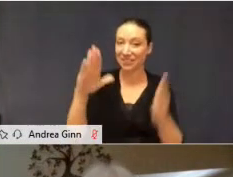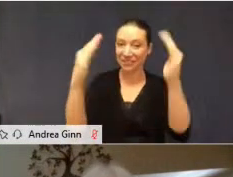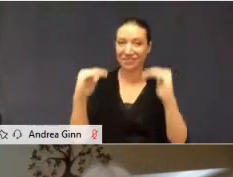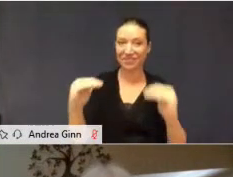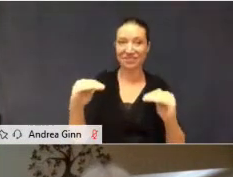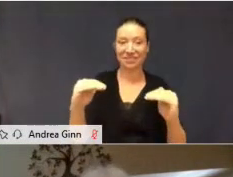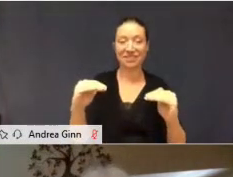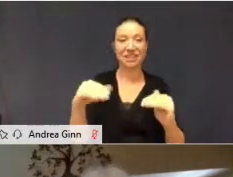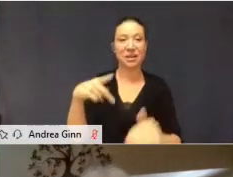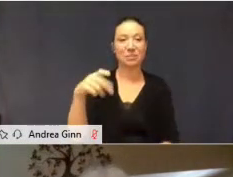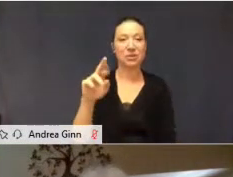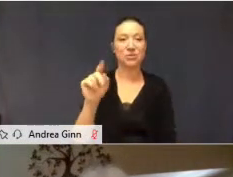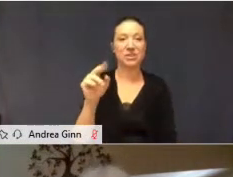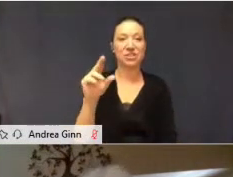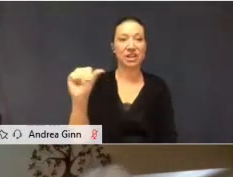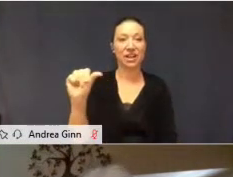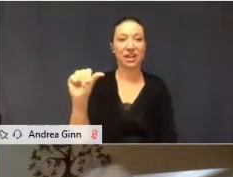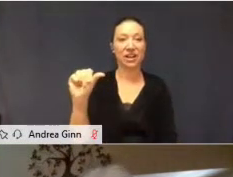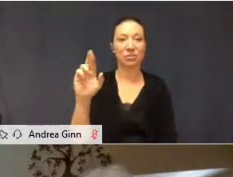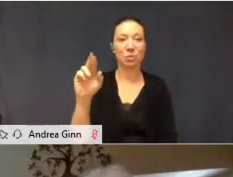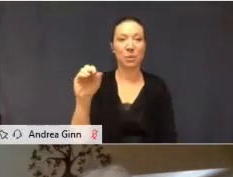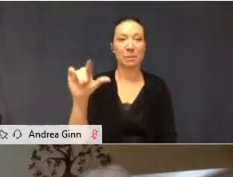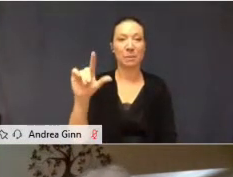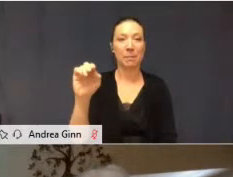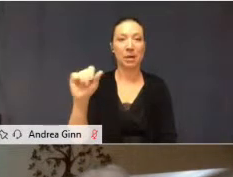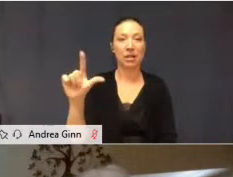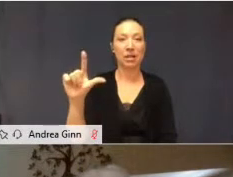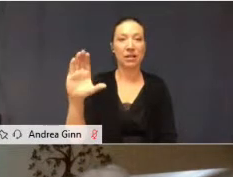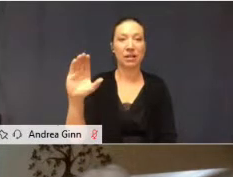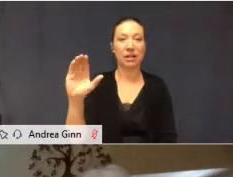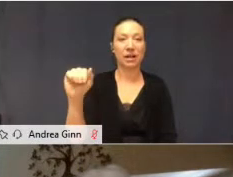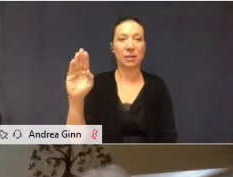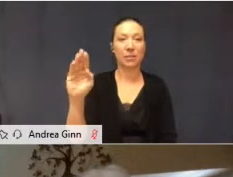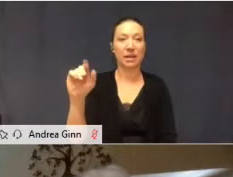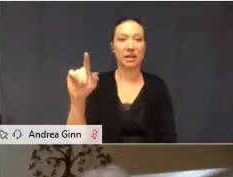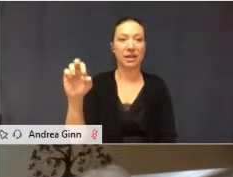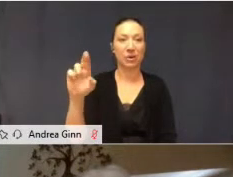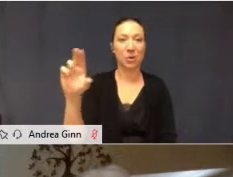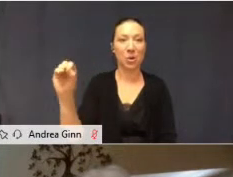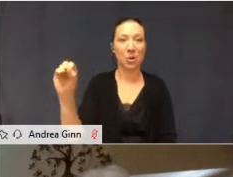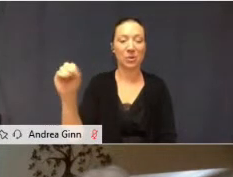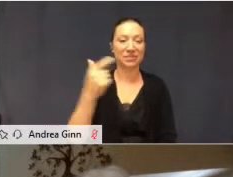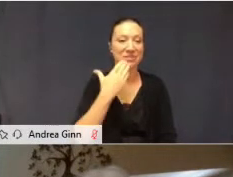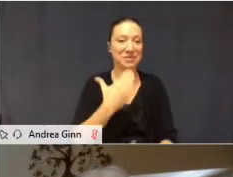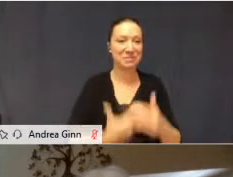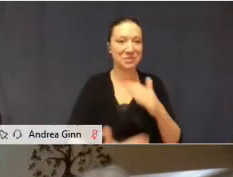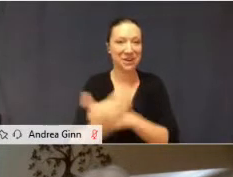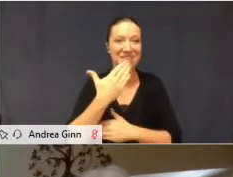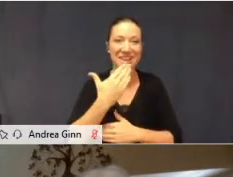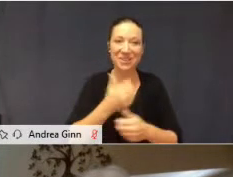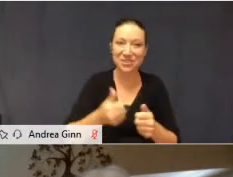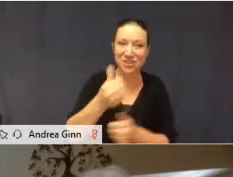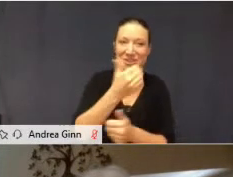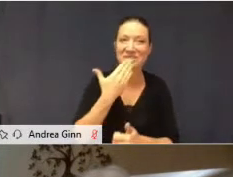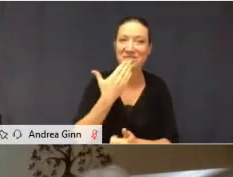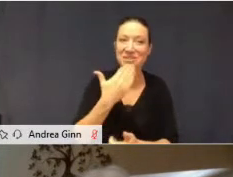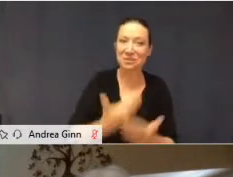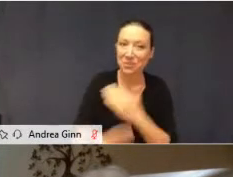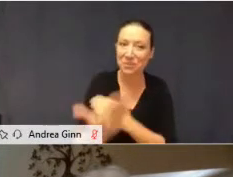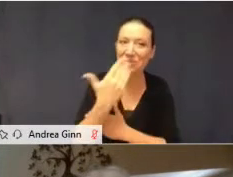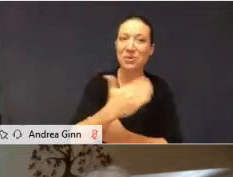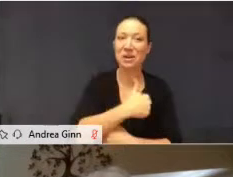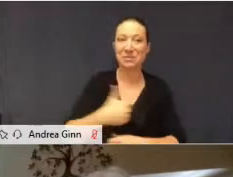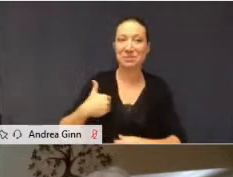Roybal Caballero. Good morning. Thank you, Mr. Chair. Good morning, members of the committee, and good morning, all of the